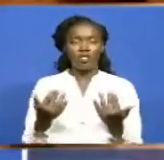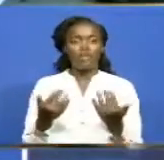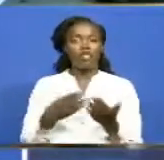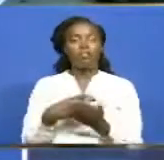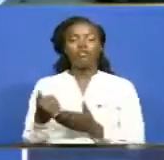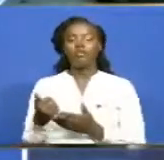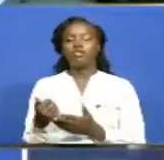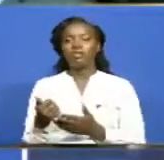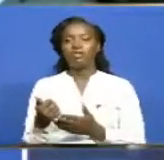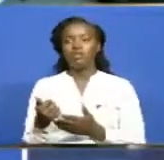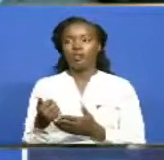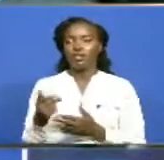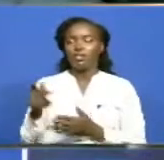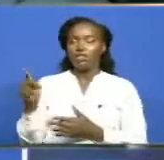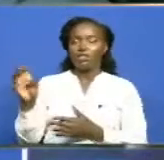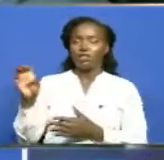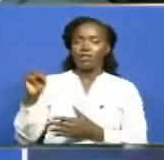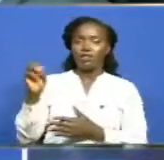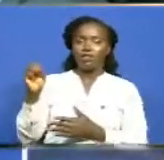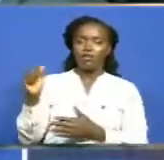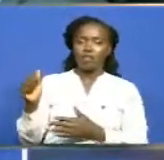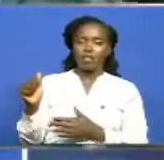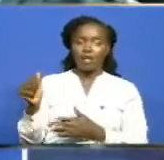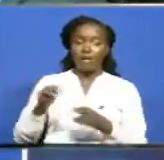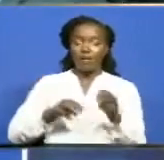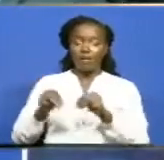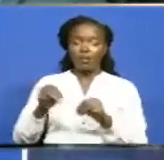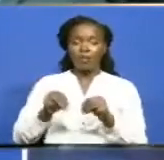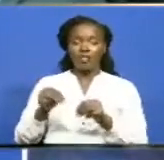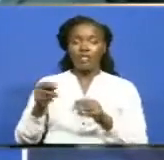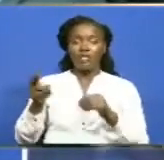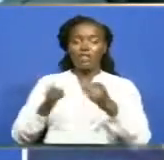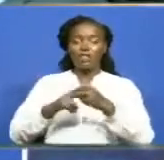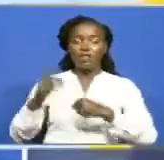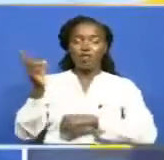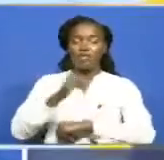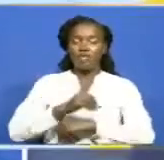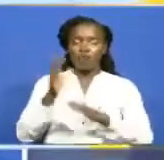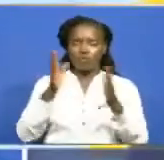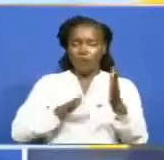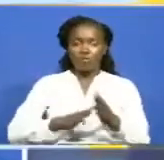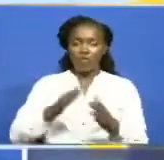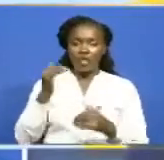sold. The KEMSA management was given 7 days to prepare a conclusive report